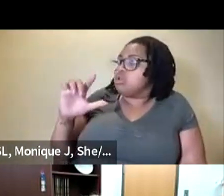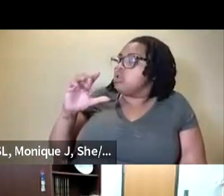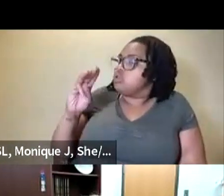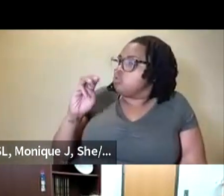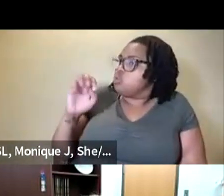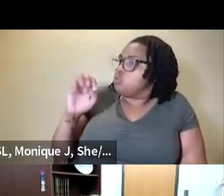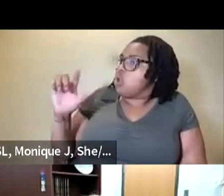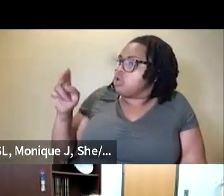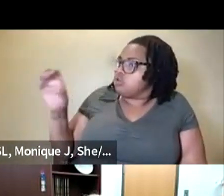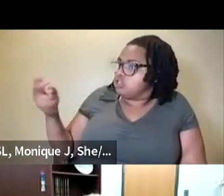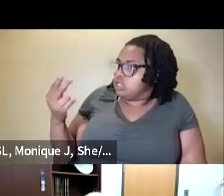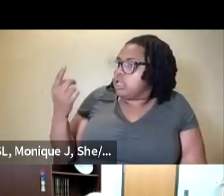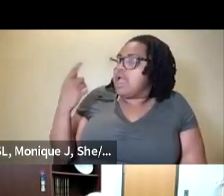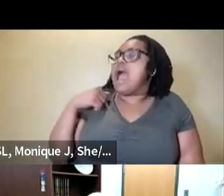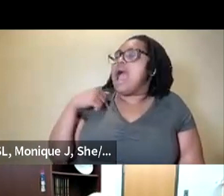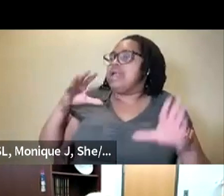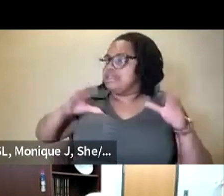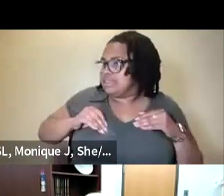now.